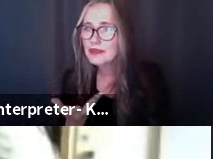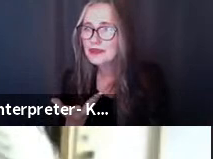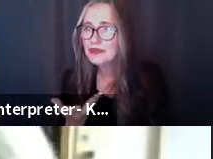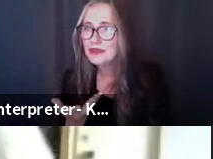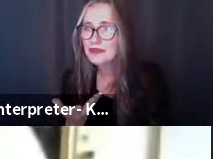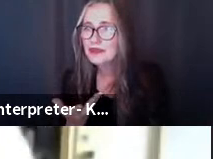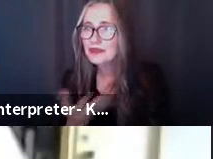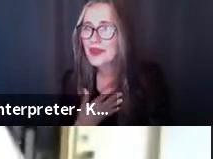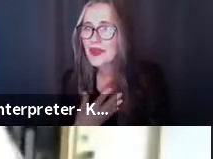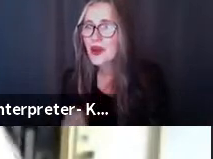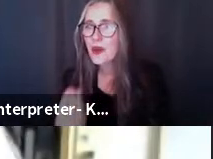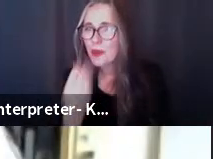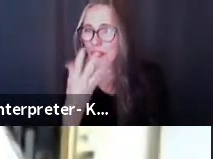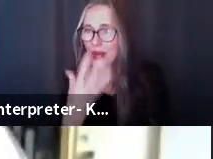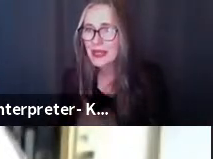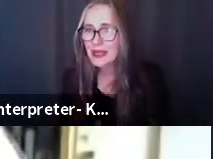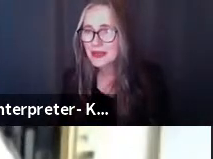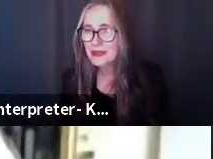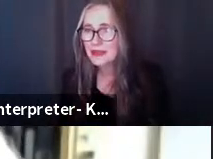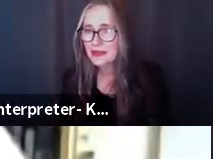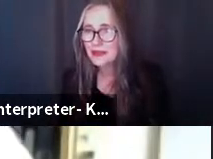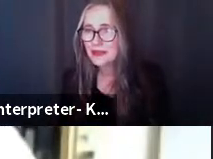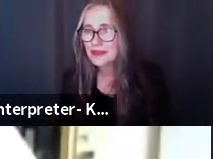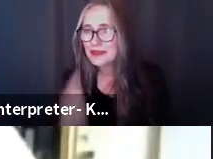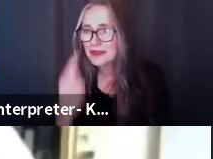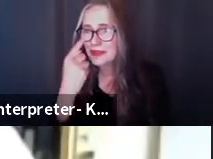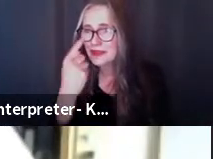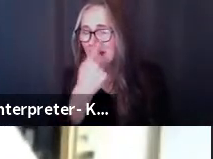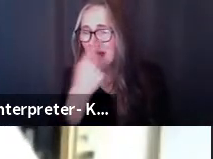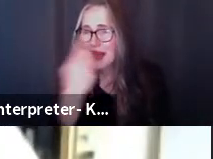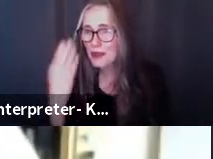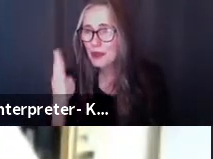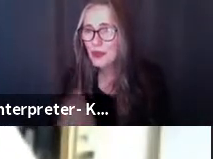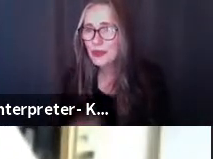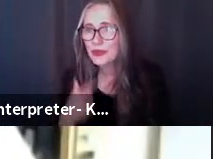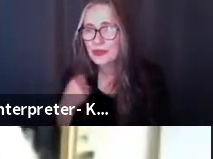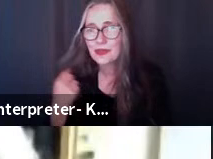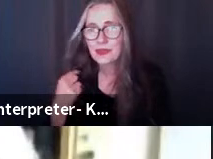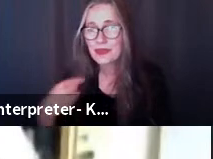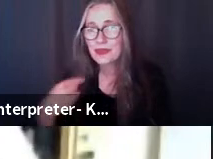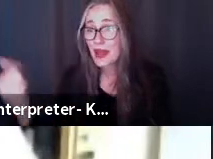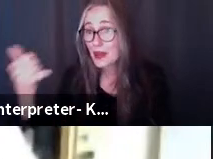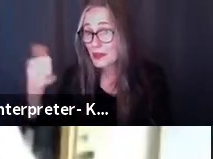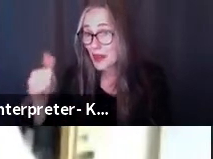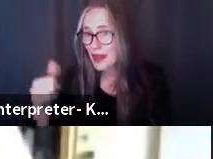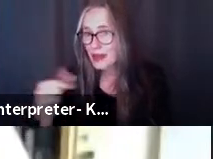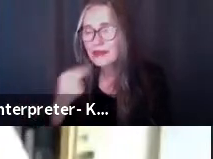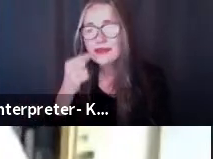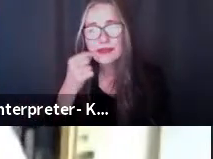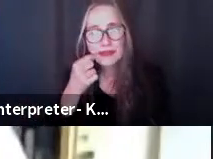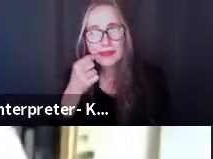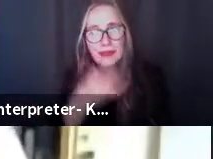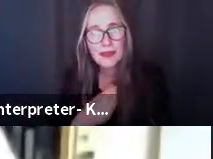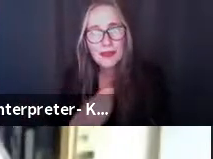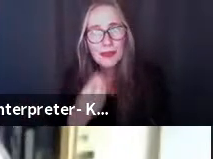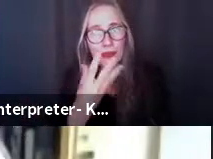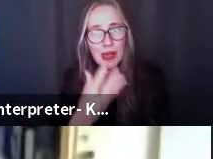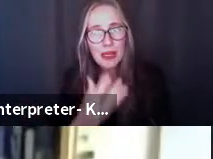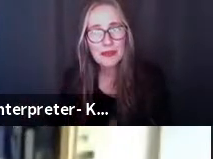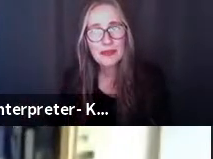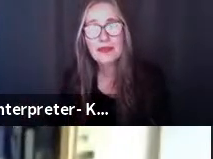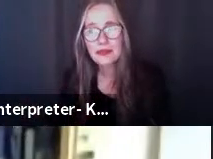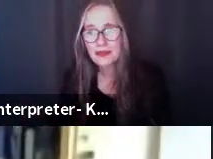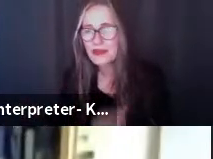skin and i just think we should think about what these images tell us about the